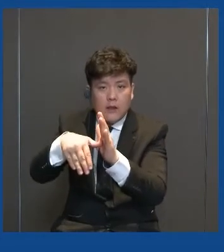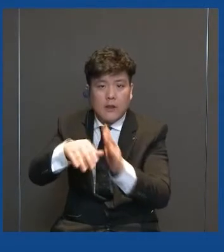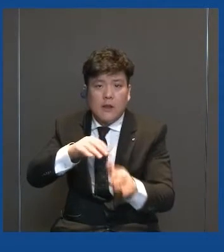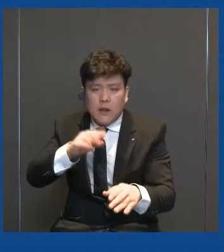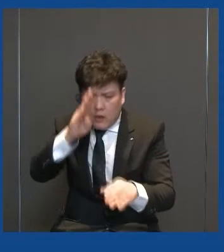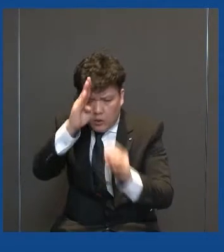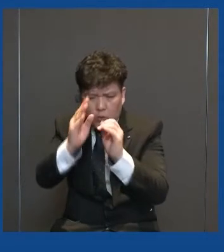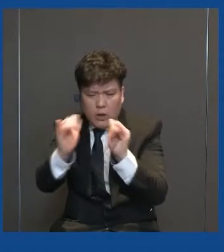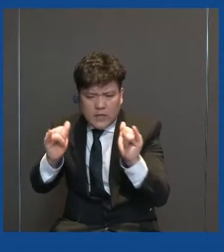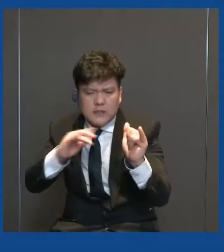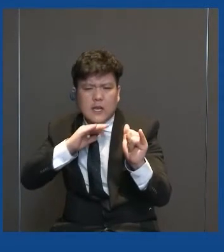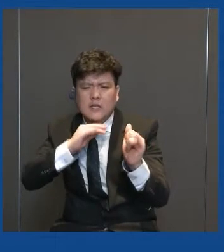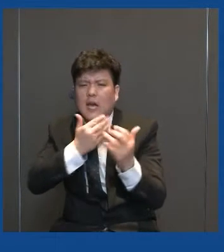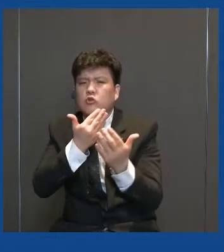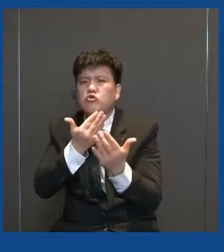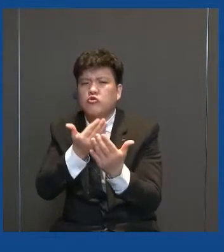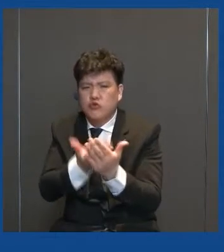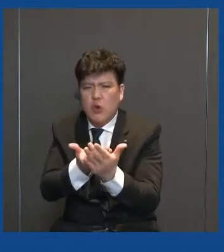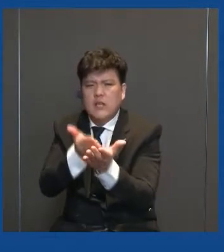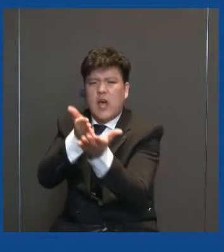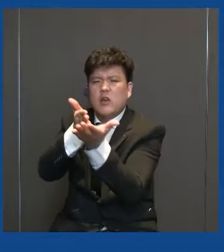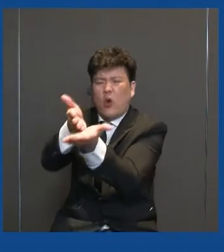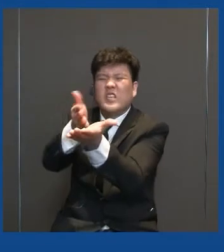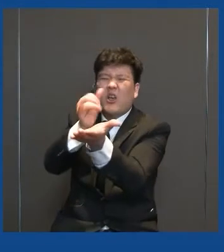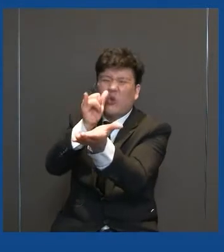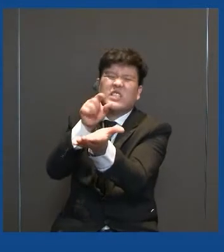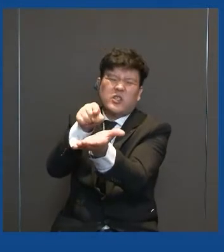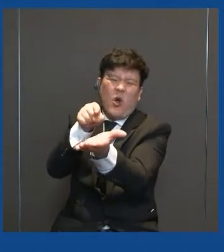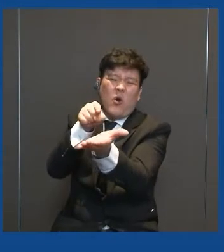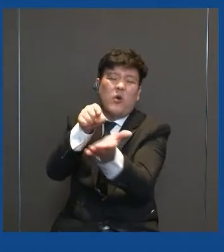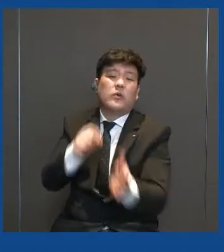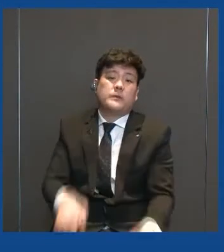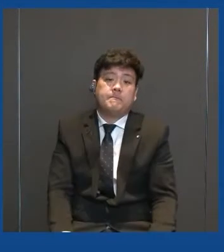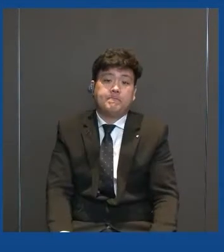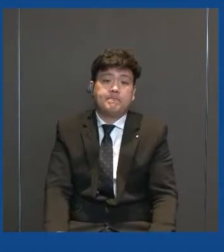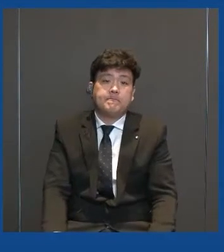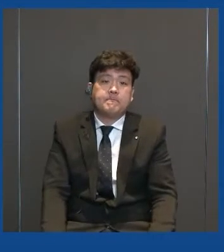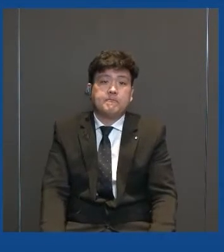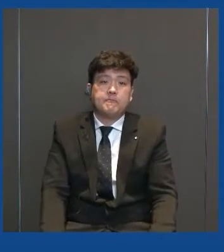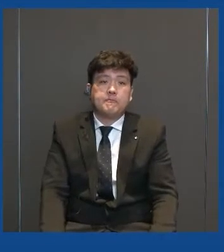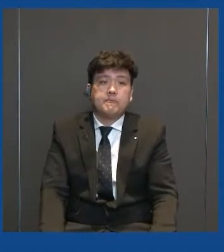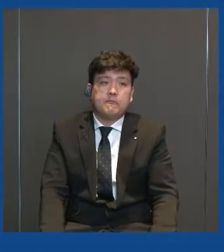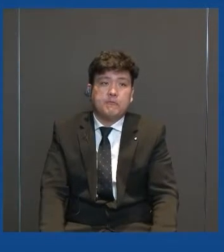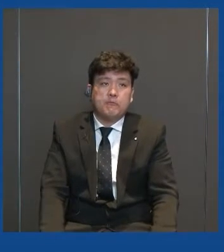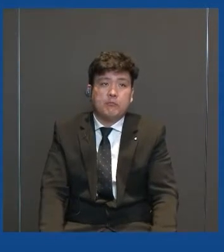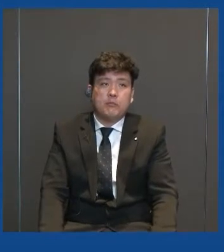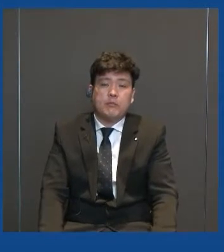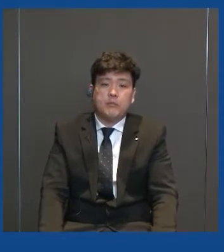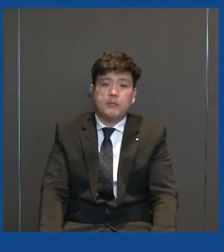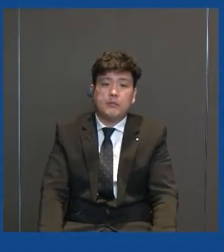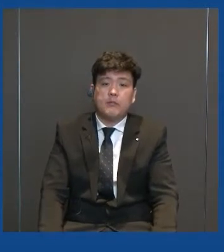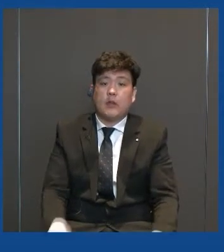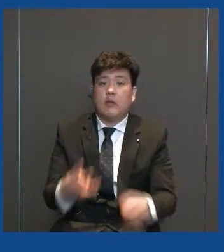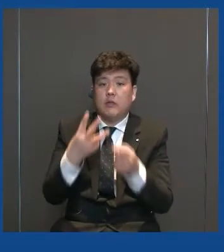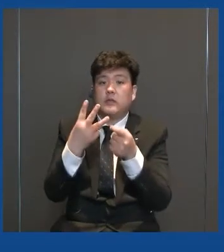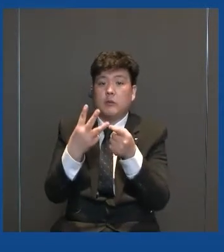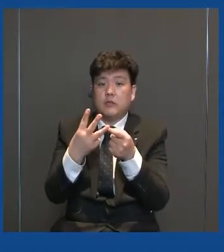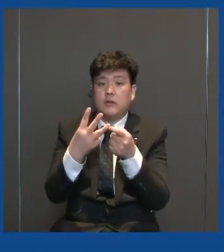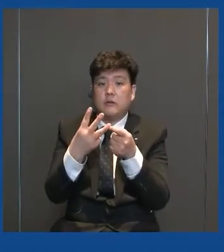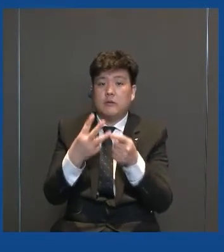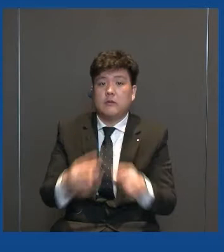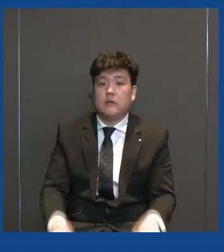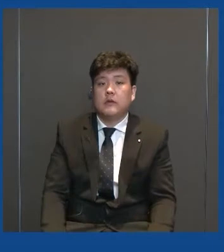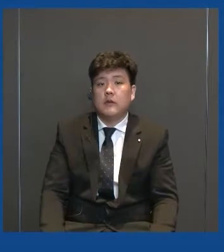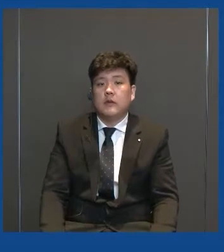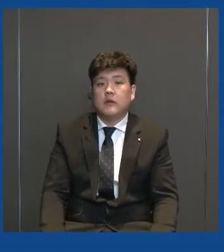The third one is regarding specific restriction measures that are affecting